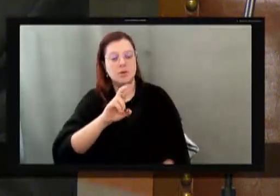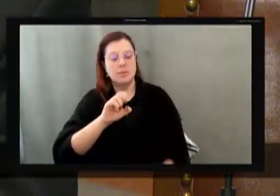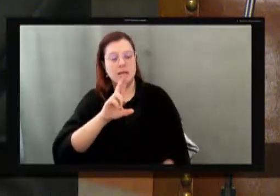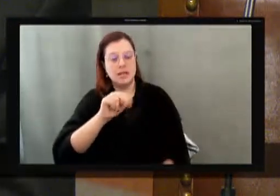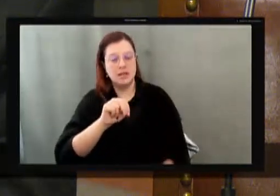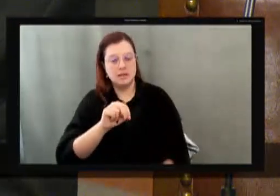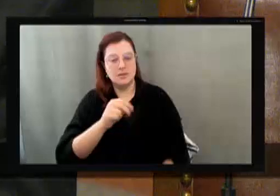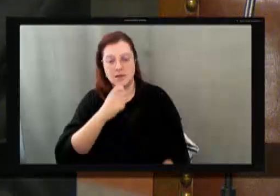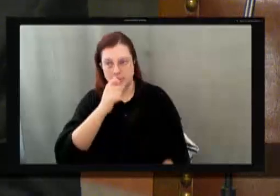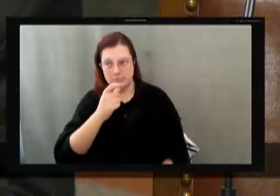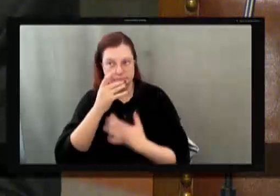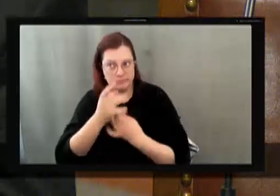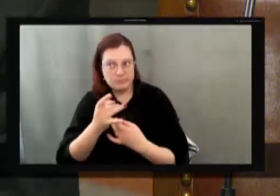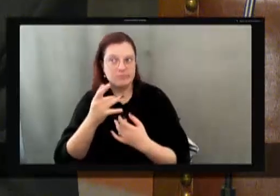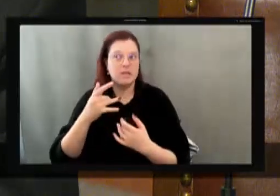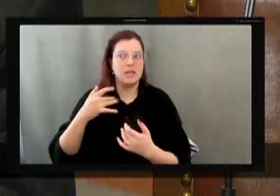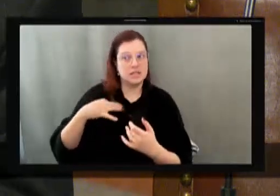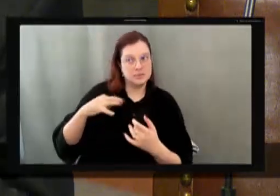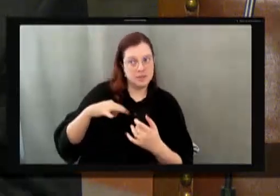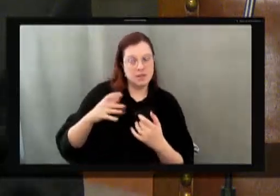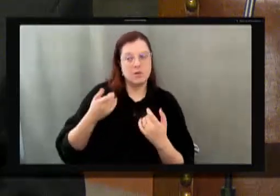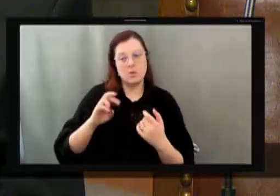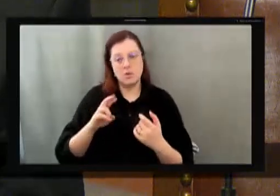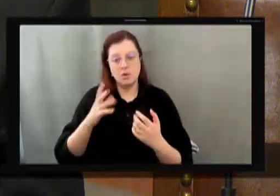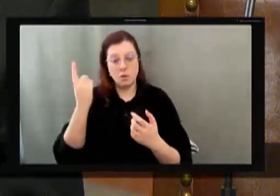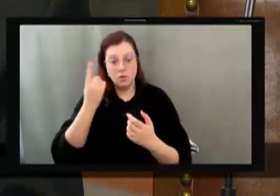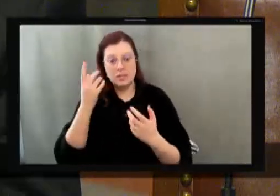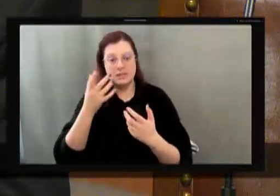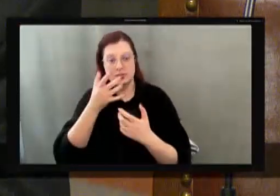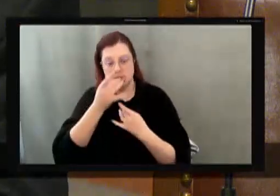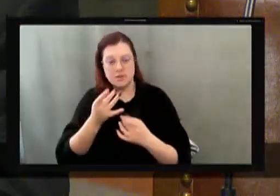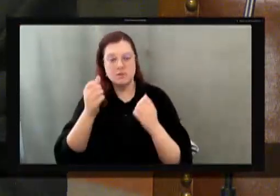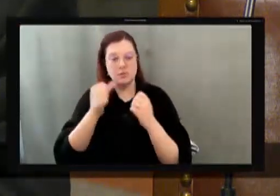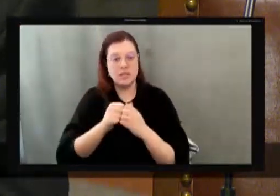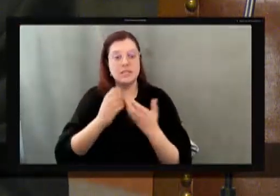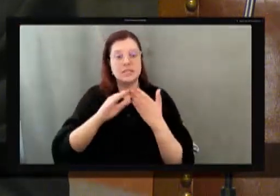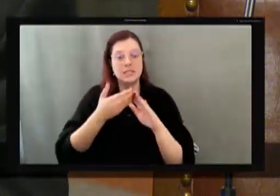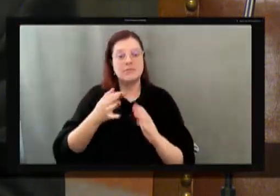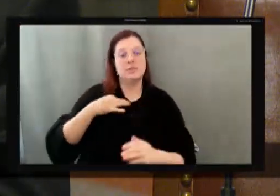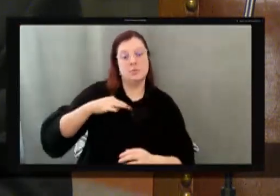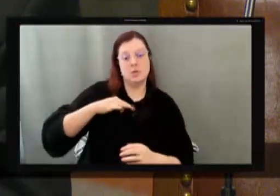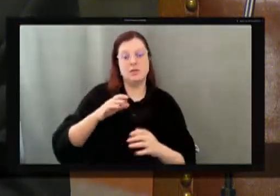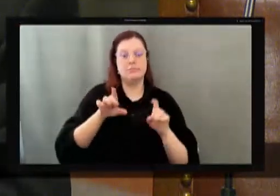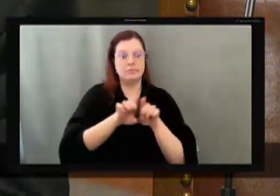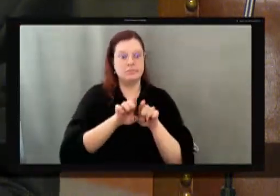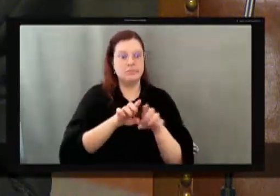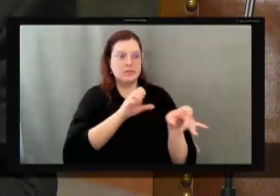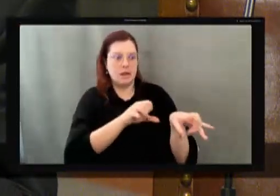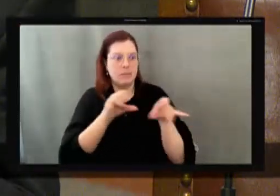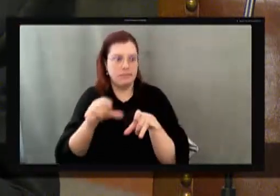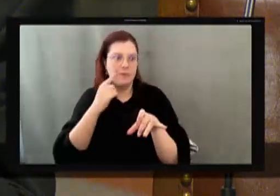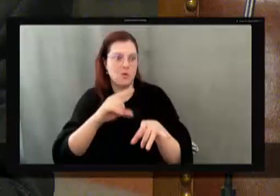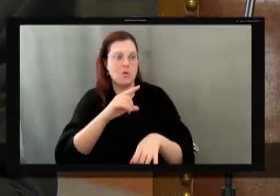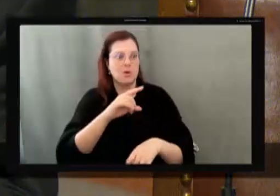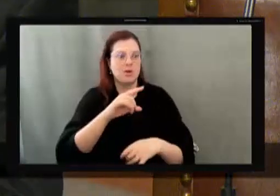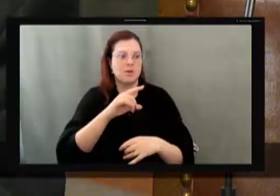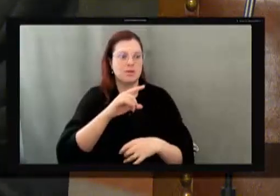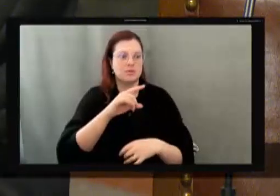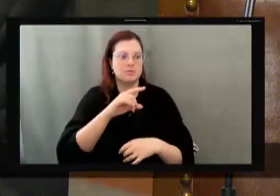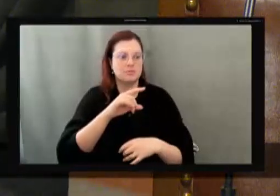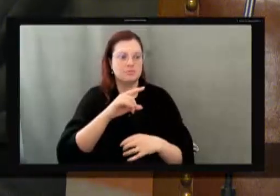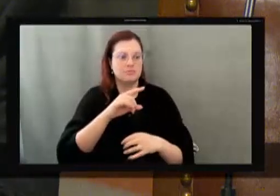Pittsburgh? Or was there always interest in the city of Pittsburgh forces and suburban forces? Or, you know, are you